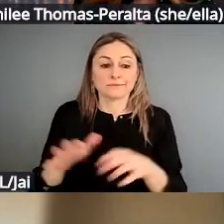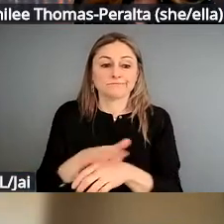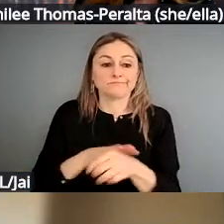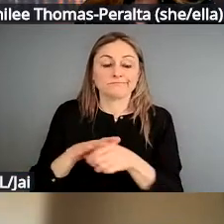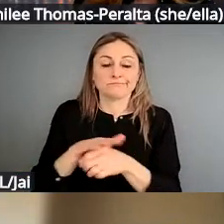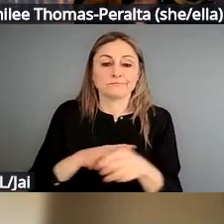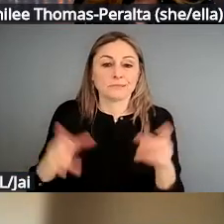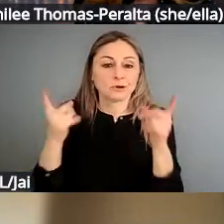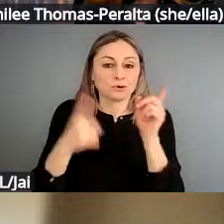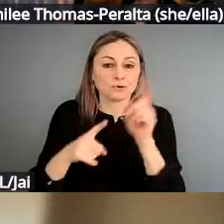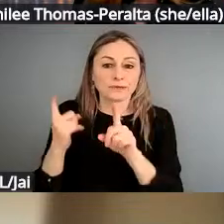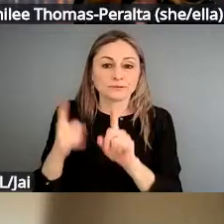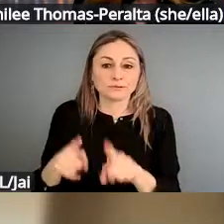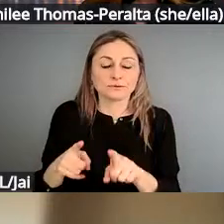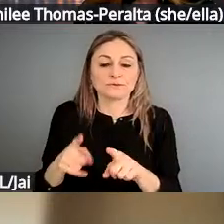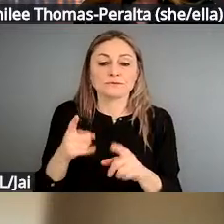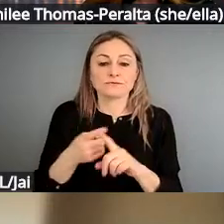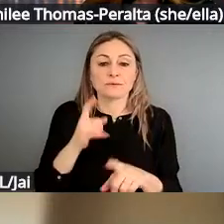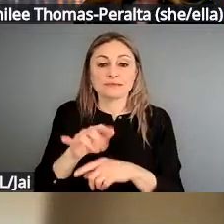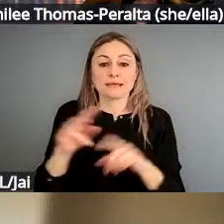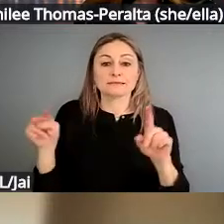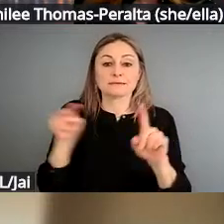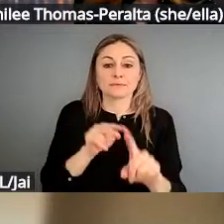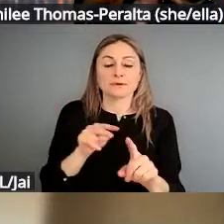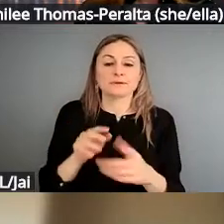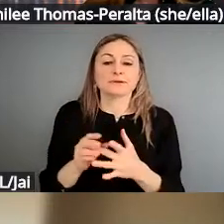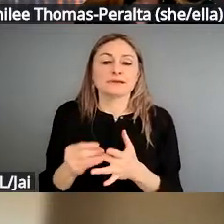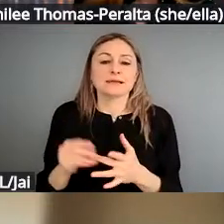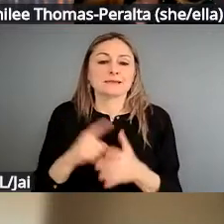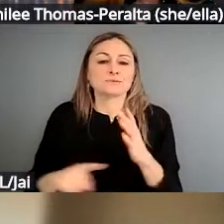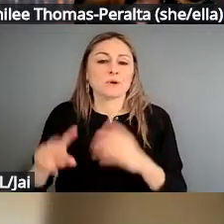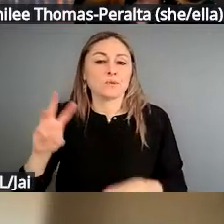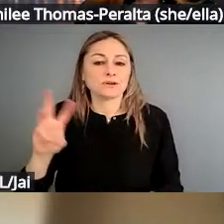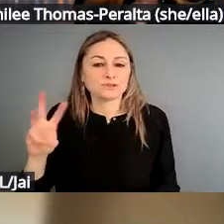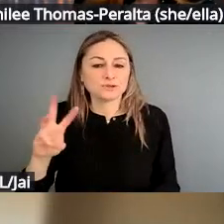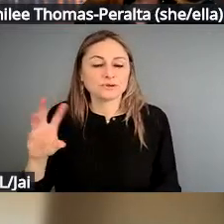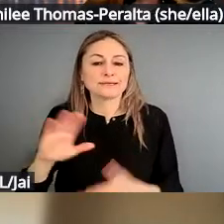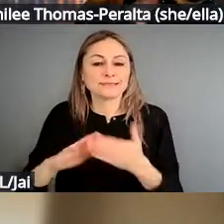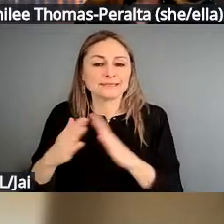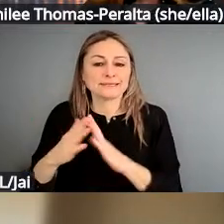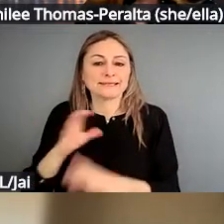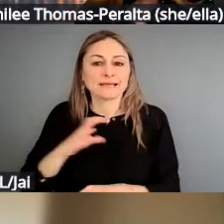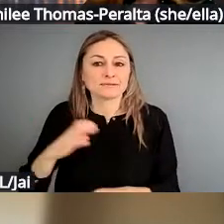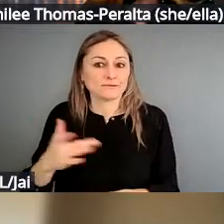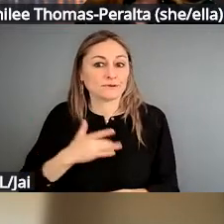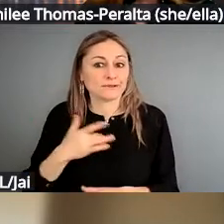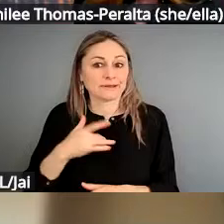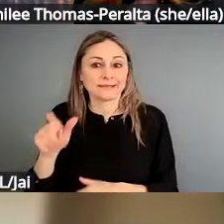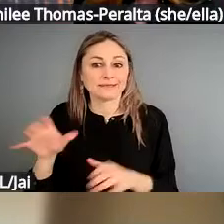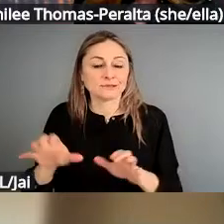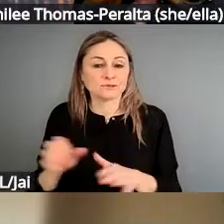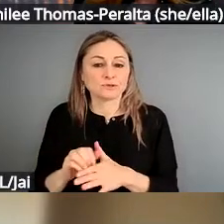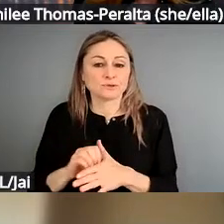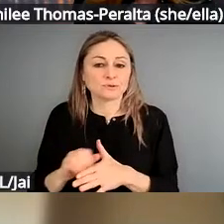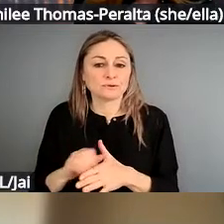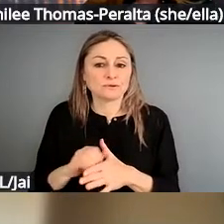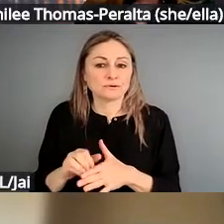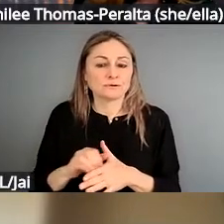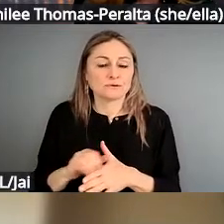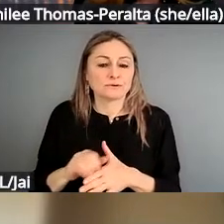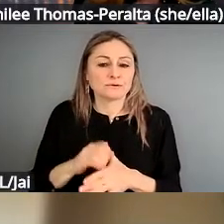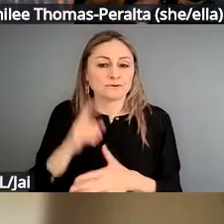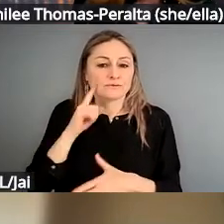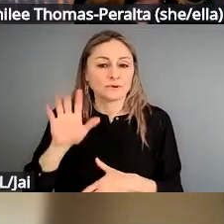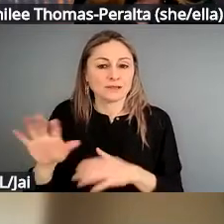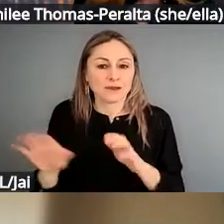guess from that standpoint, it's what the Washougal City Council felt compelled to do for their action. But it